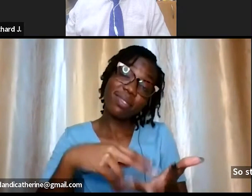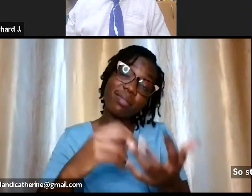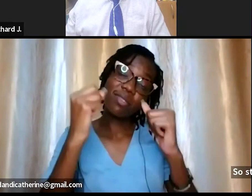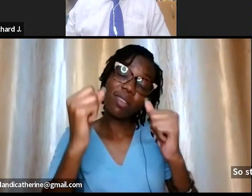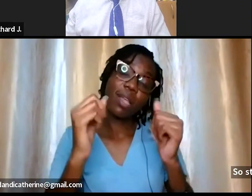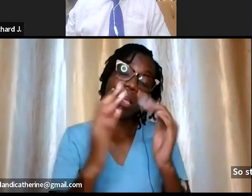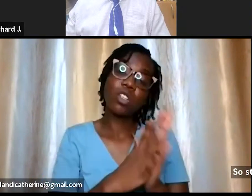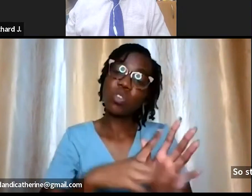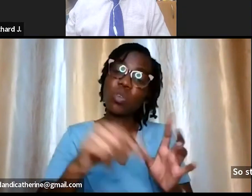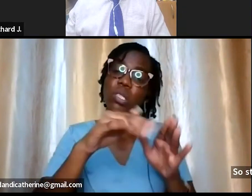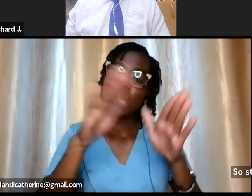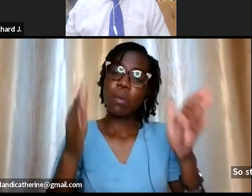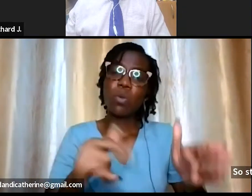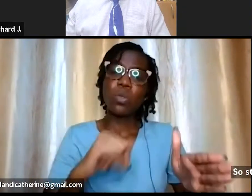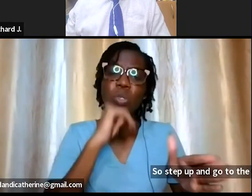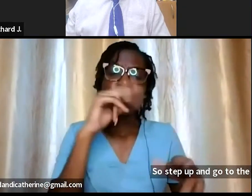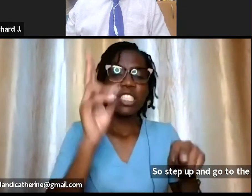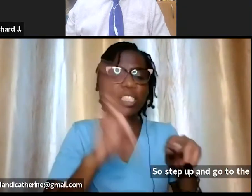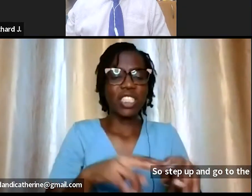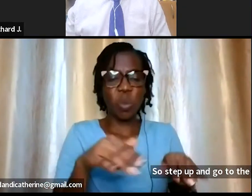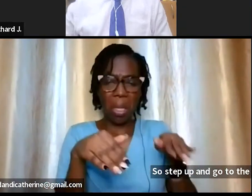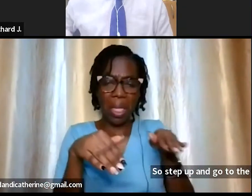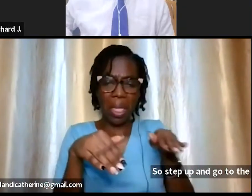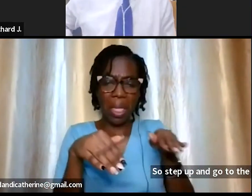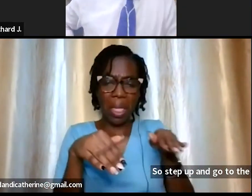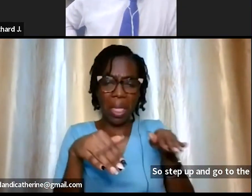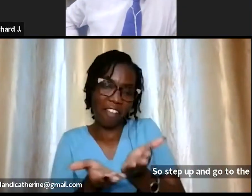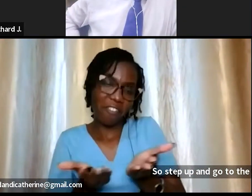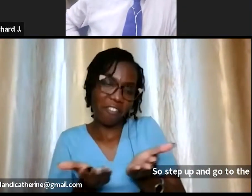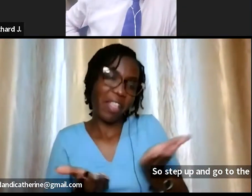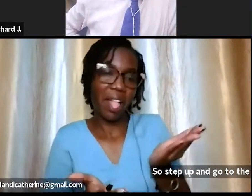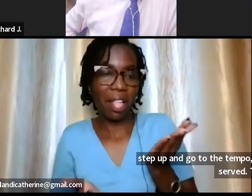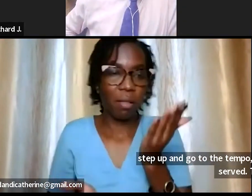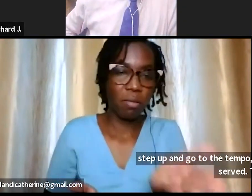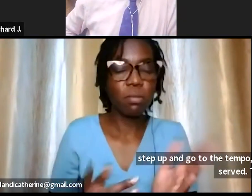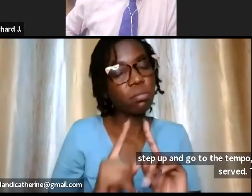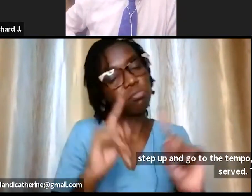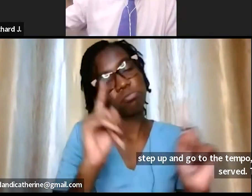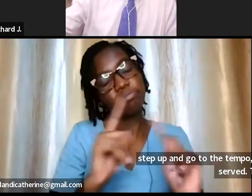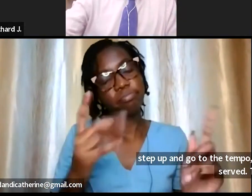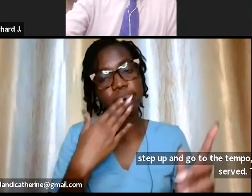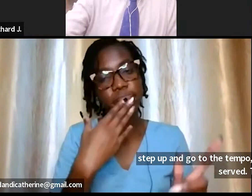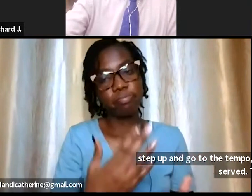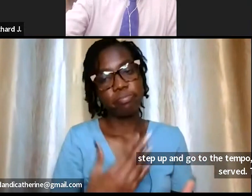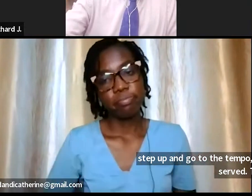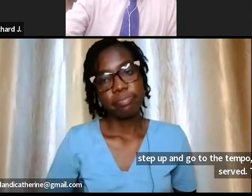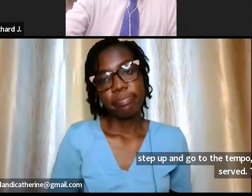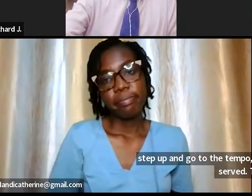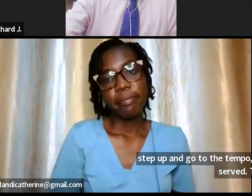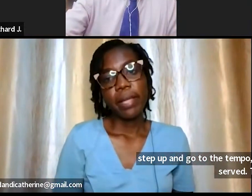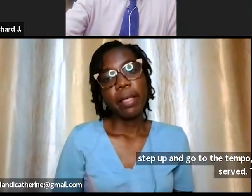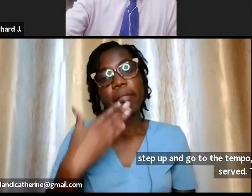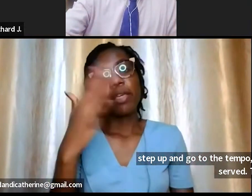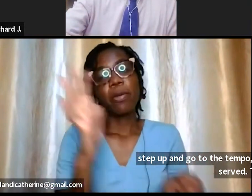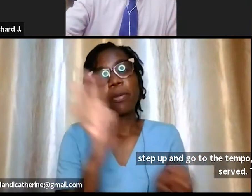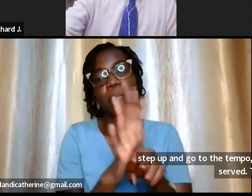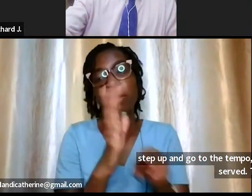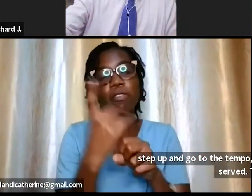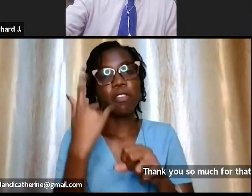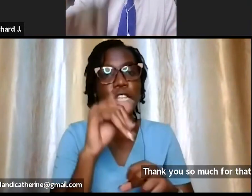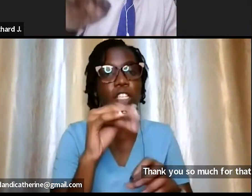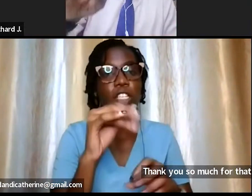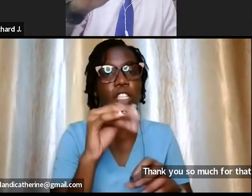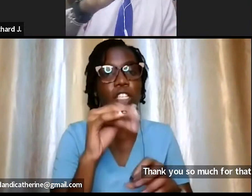the table. Don't sit there and wait to be served. Thank you. Thank you so much for that contribution. Richard, you seem to be having